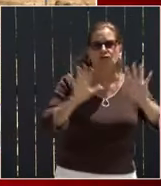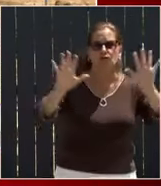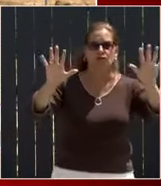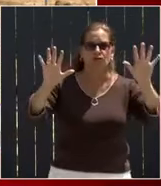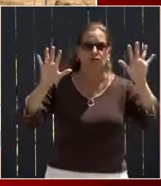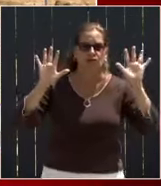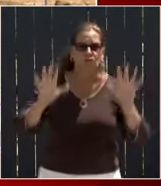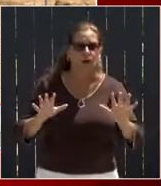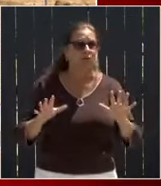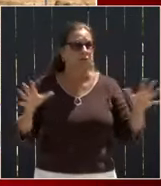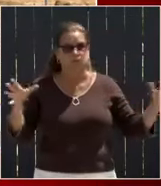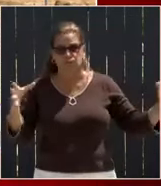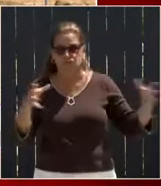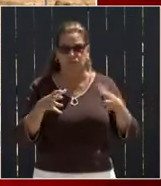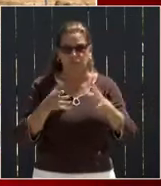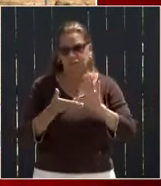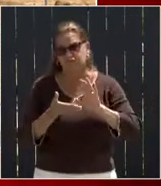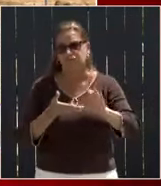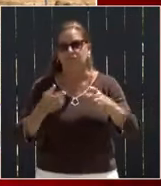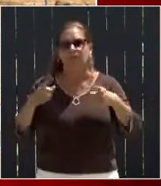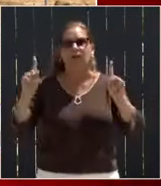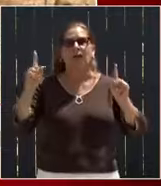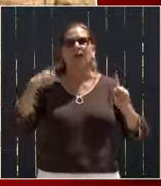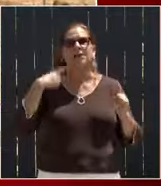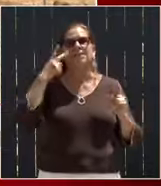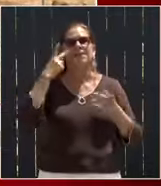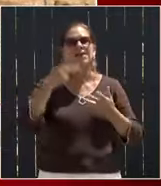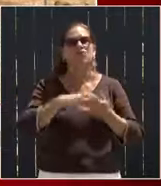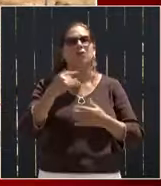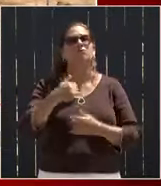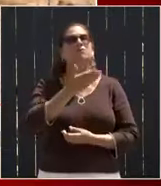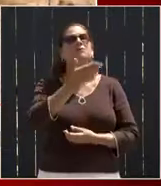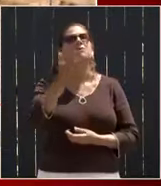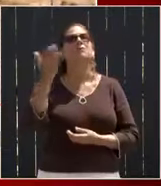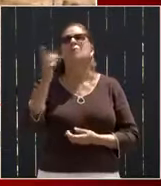the project come to fruition. I'll turn it over to Brad again. Thank you very much.